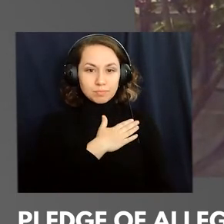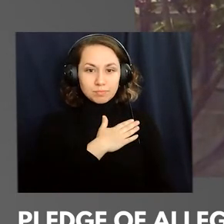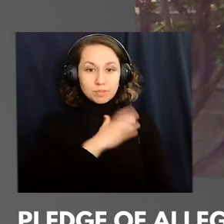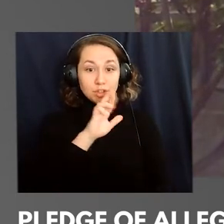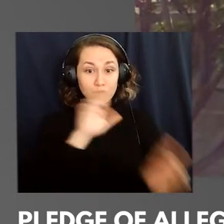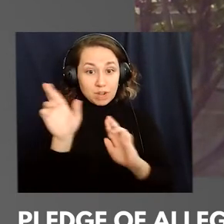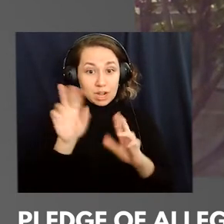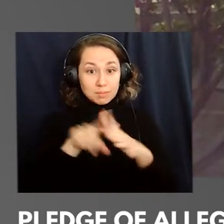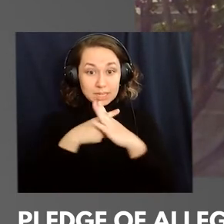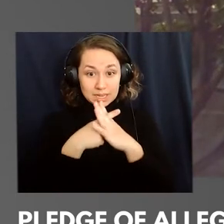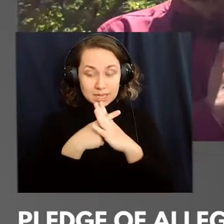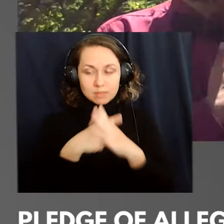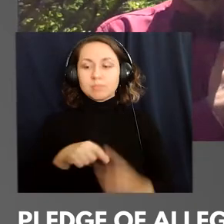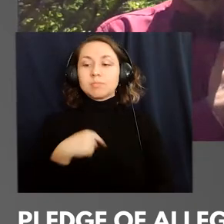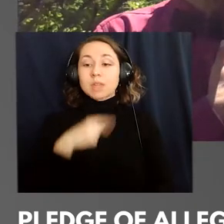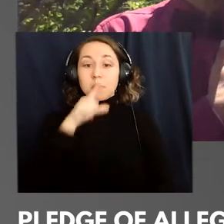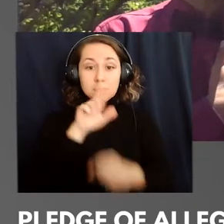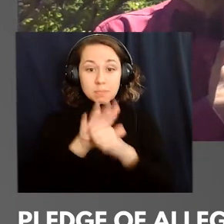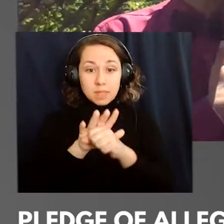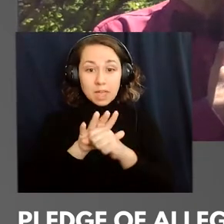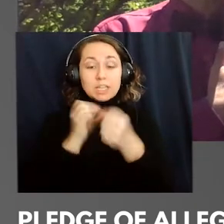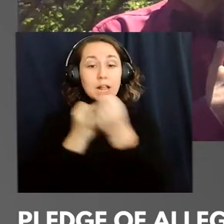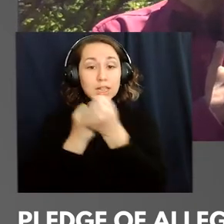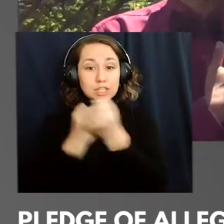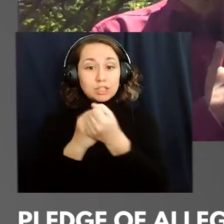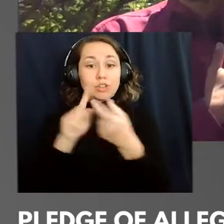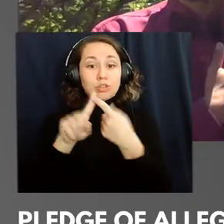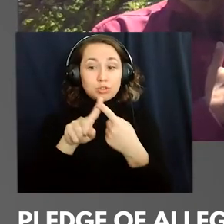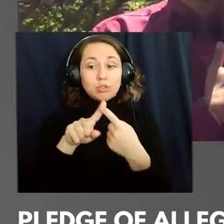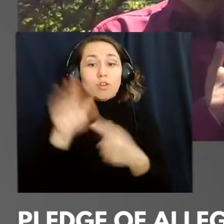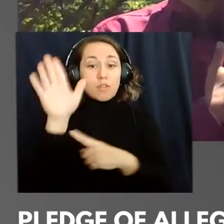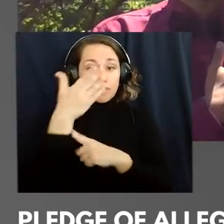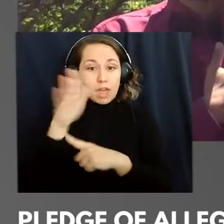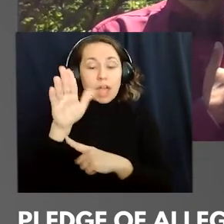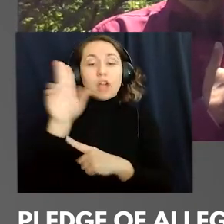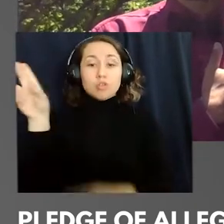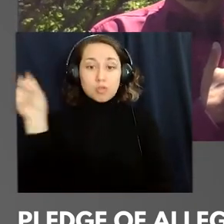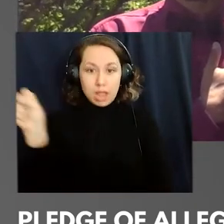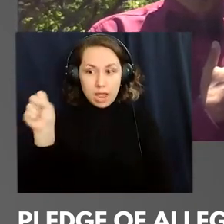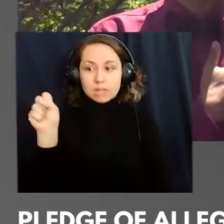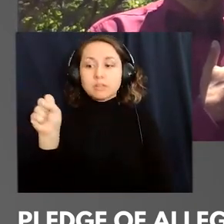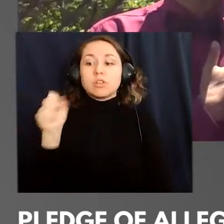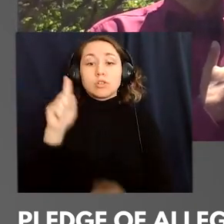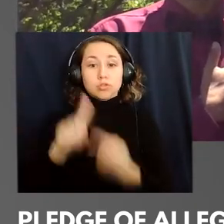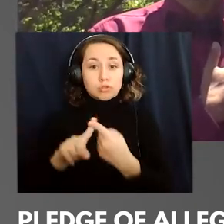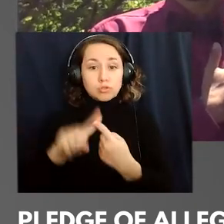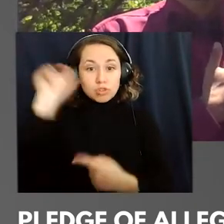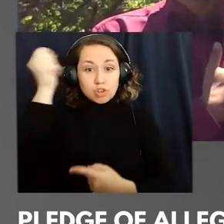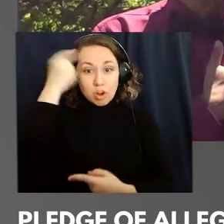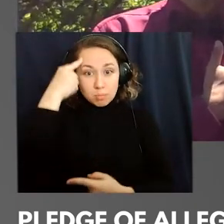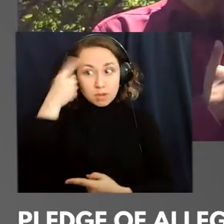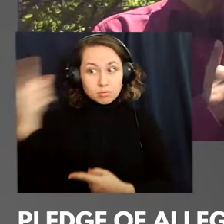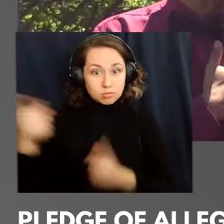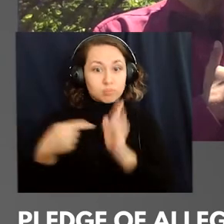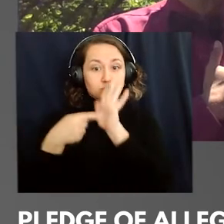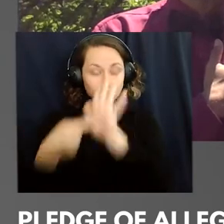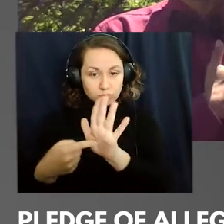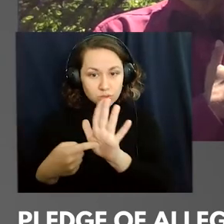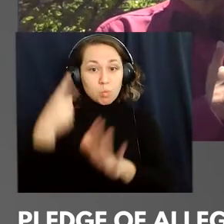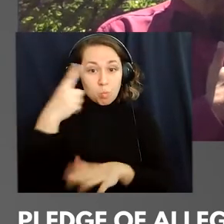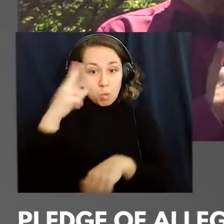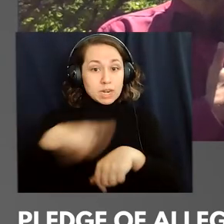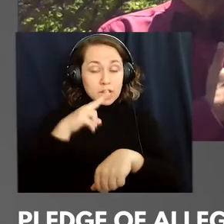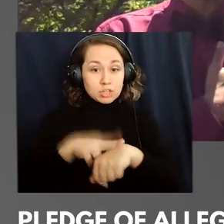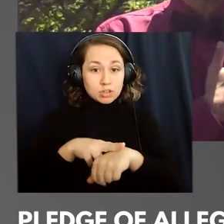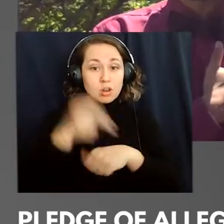mano derecha sobre su corazón. Listos, comiencen. Pledge allegiance to the flag of the United States of America and to the republic for which it stands,